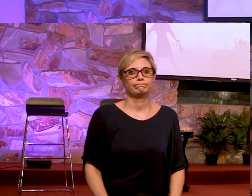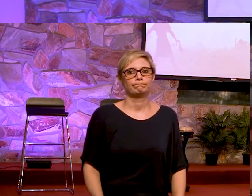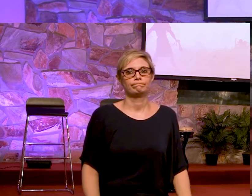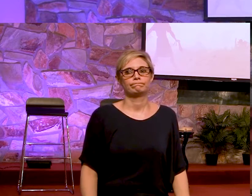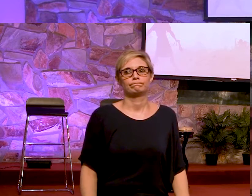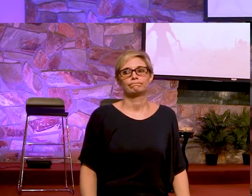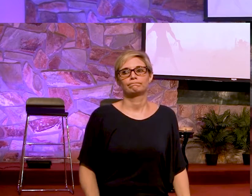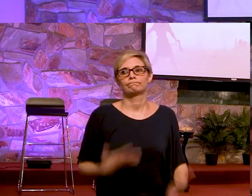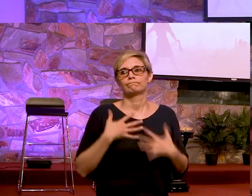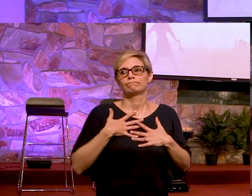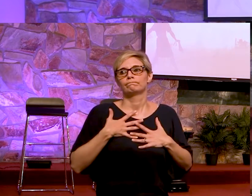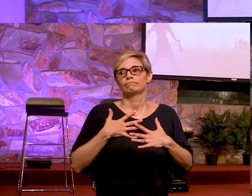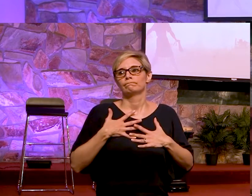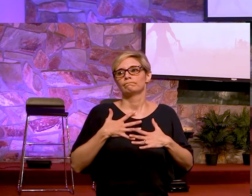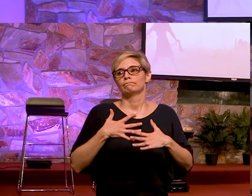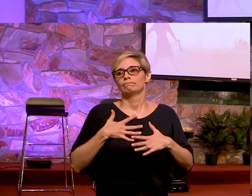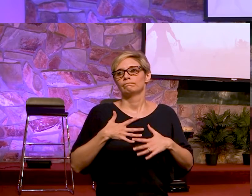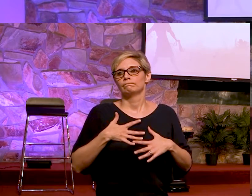And you feel discouraged.